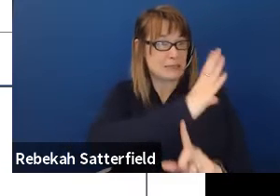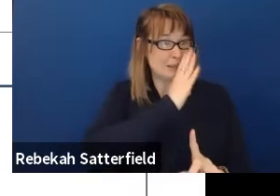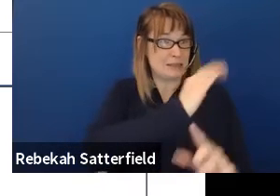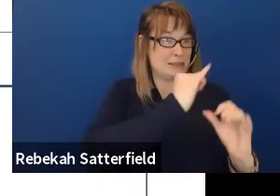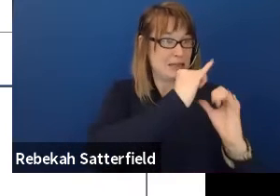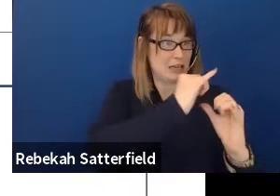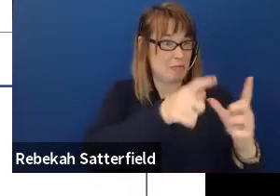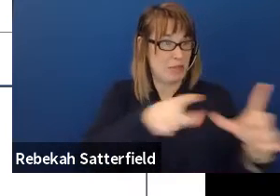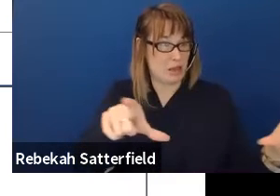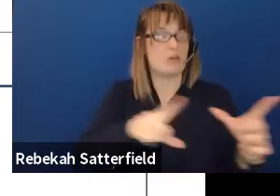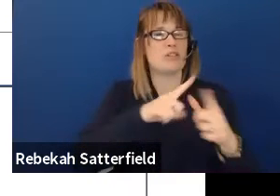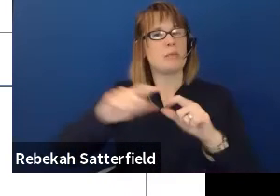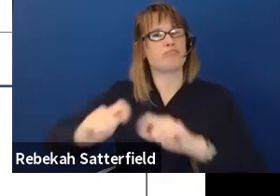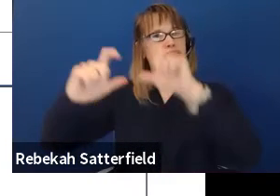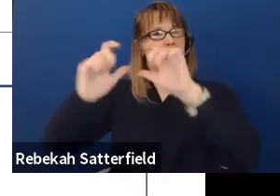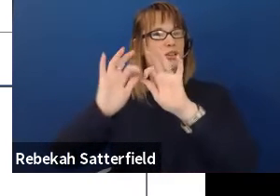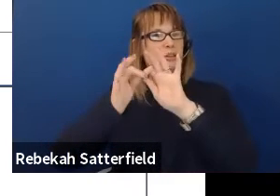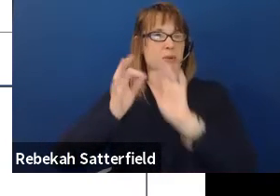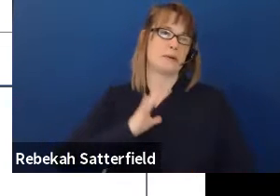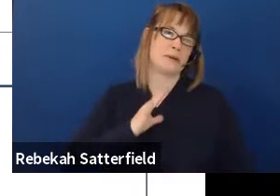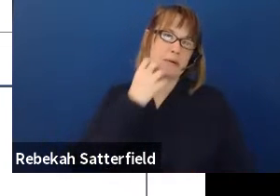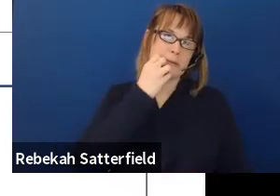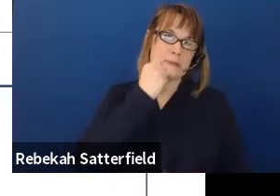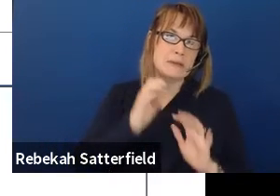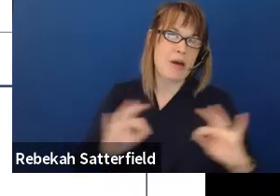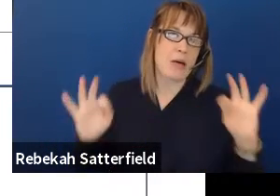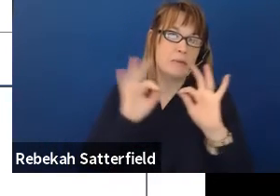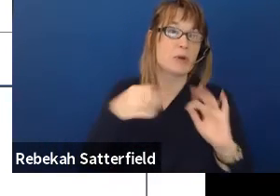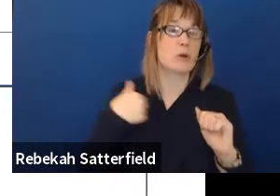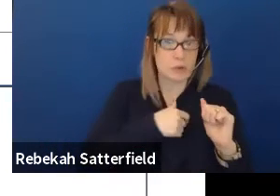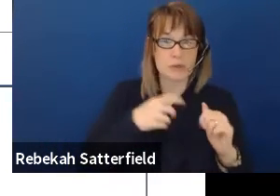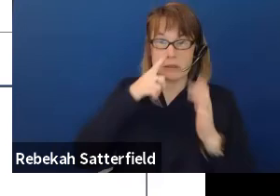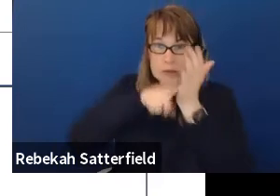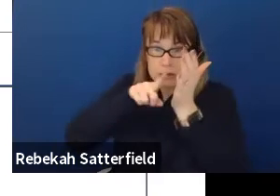huge value. And we really found through all the data that this